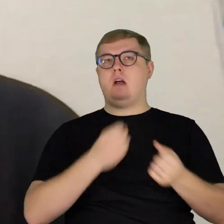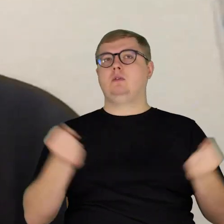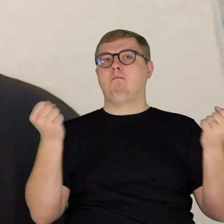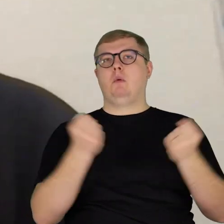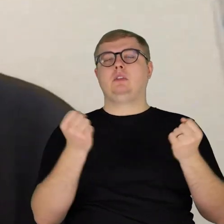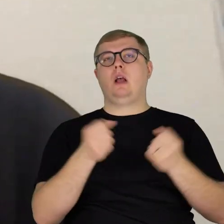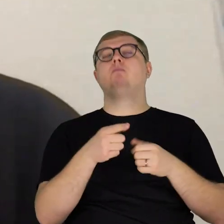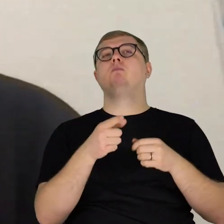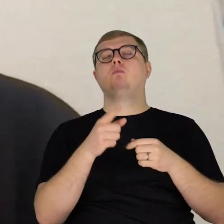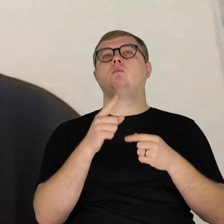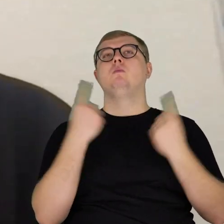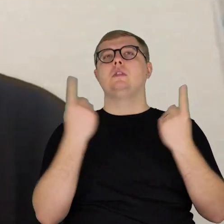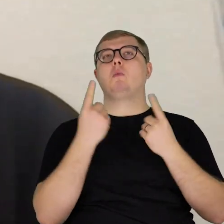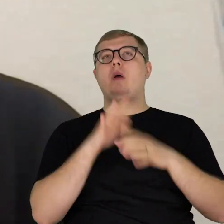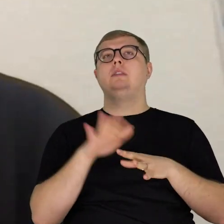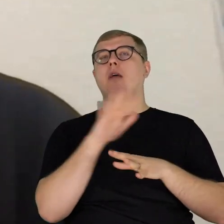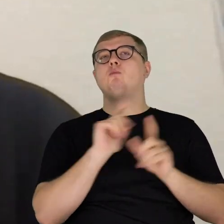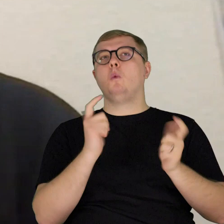like